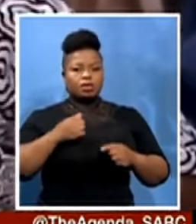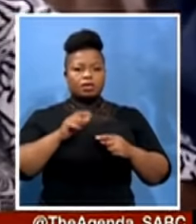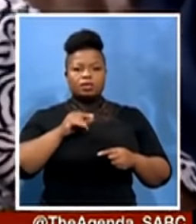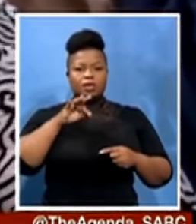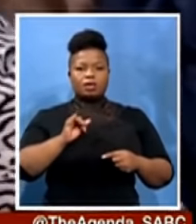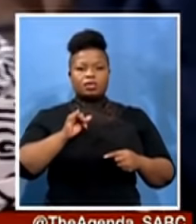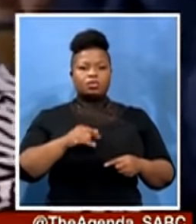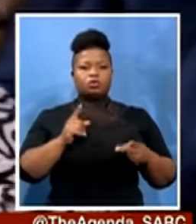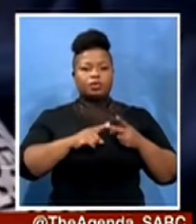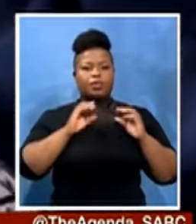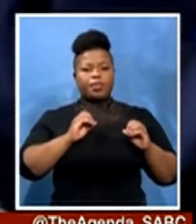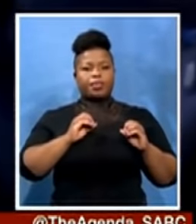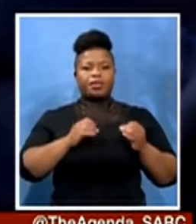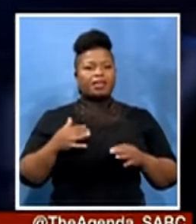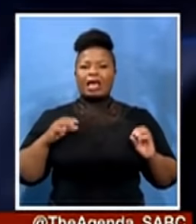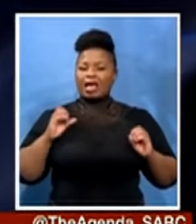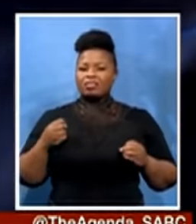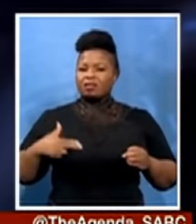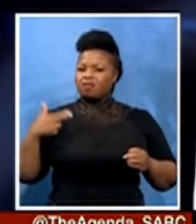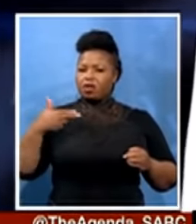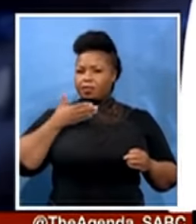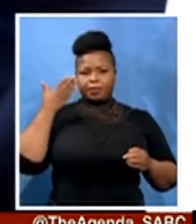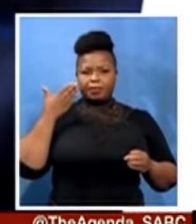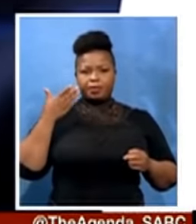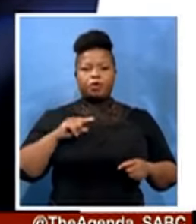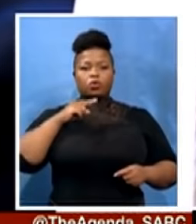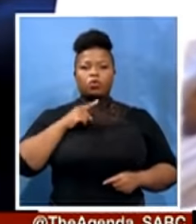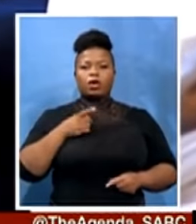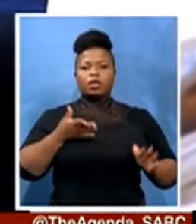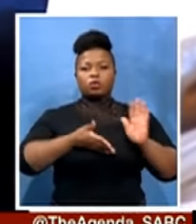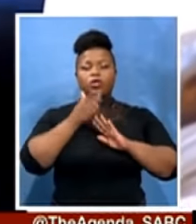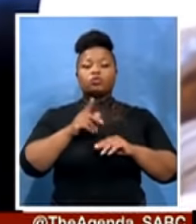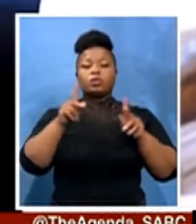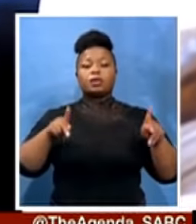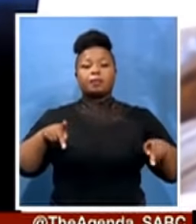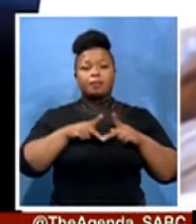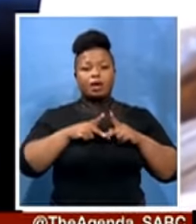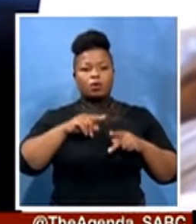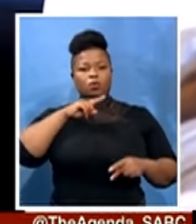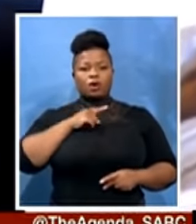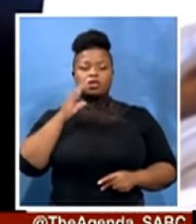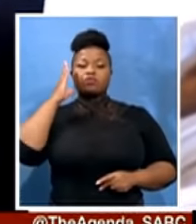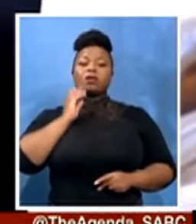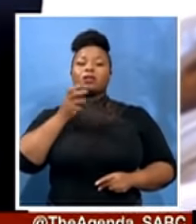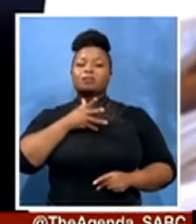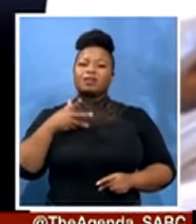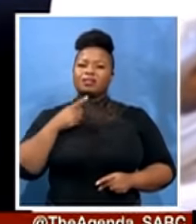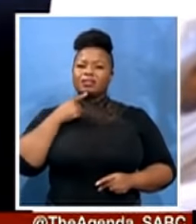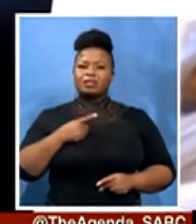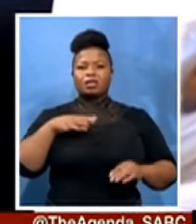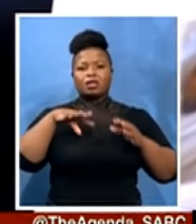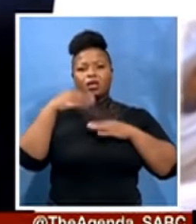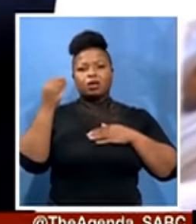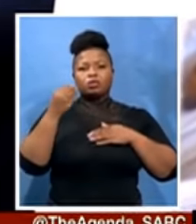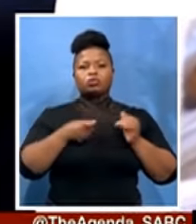on him. He had gone to go to the pub, his granny detailing that he had left the house to go to the pub because he was stressed at home, so he